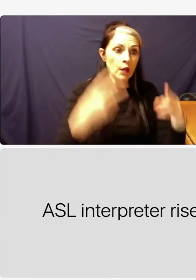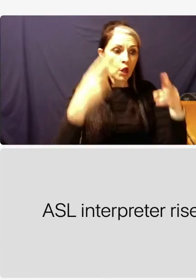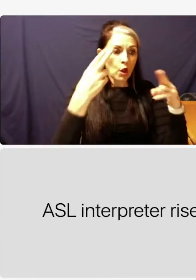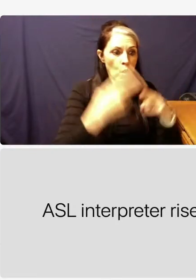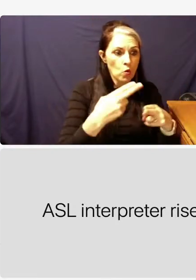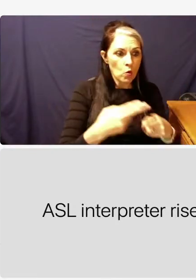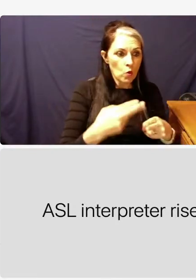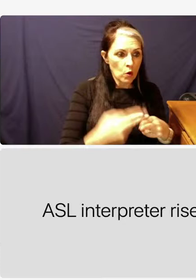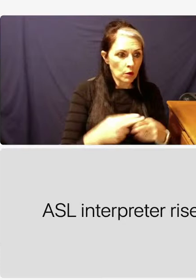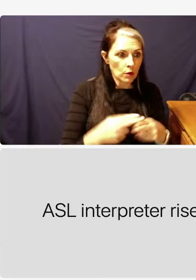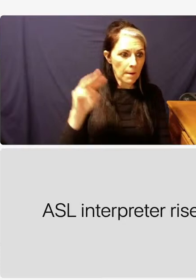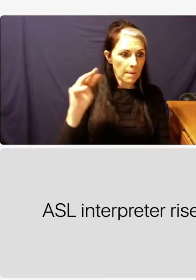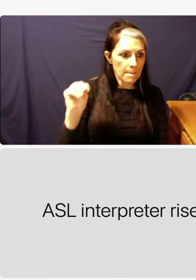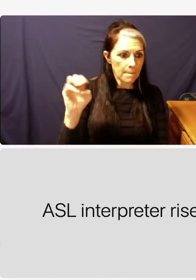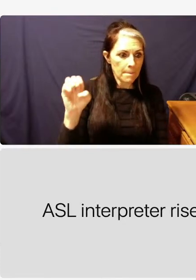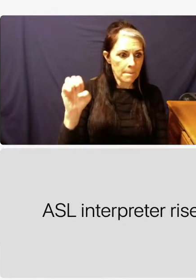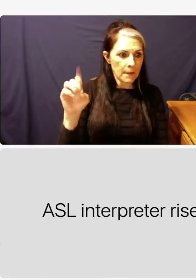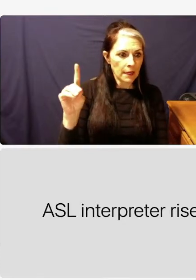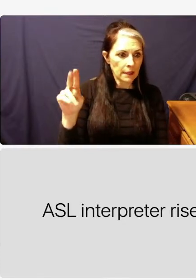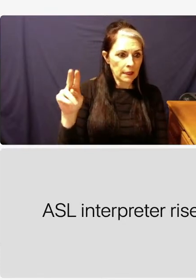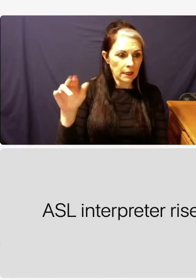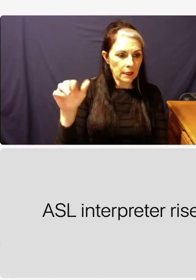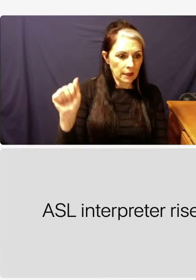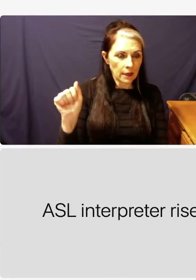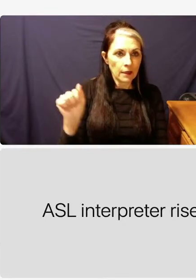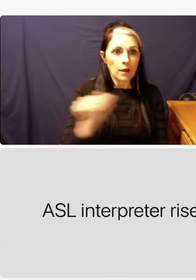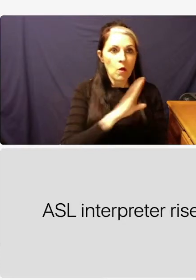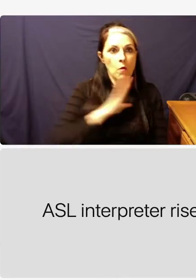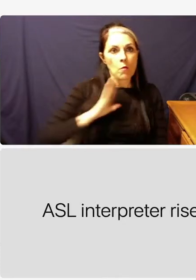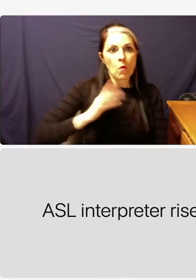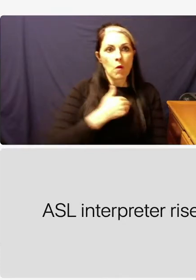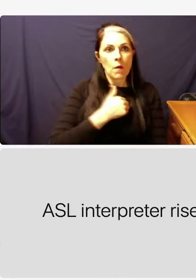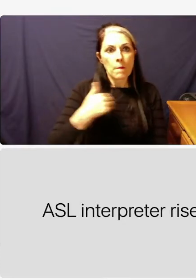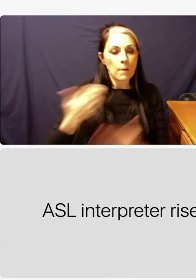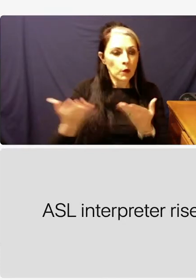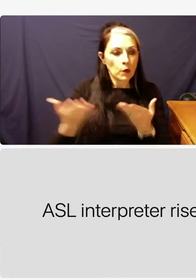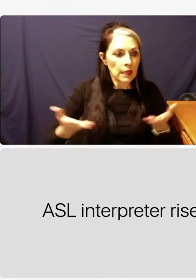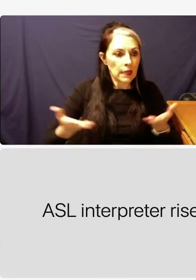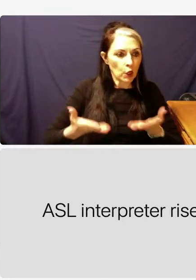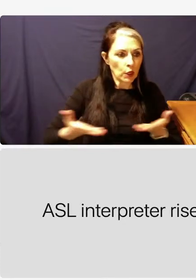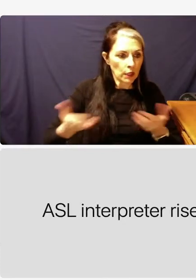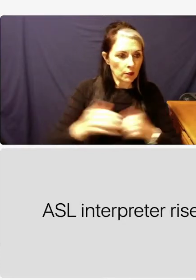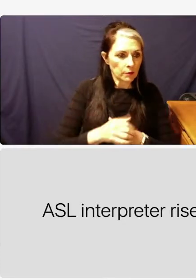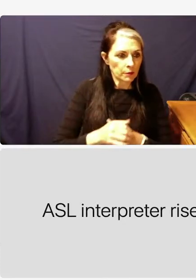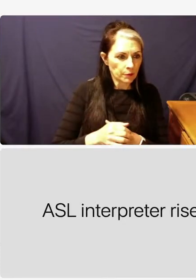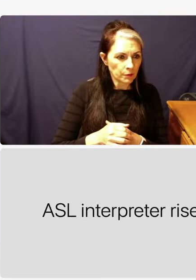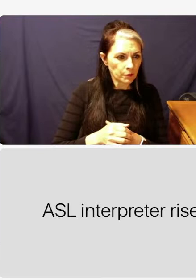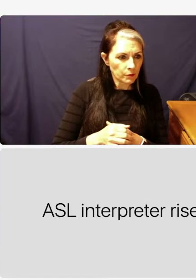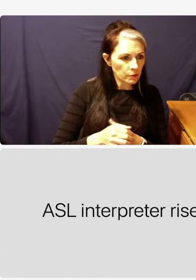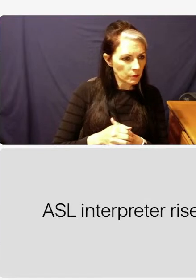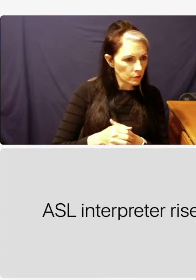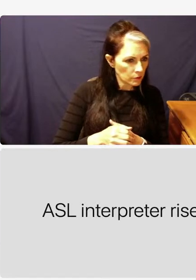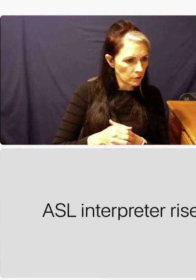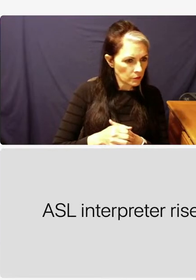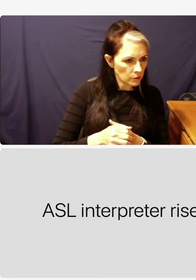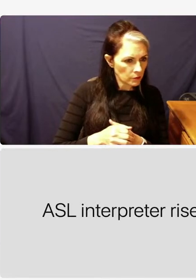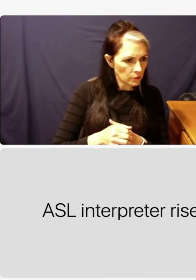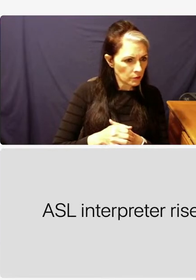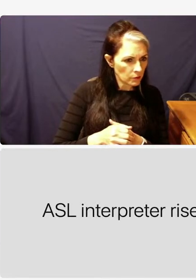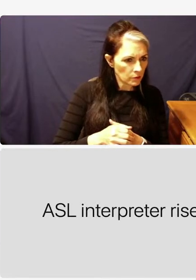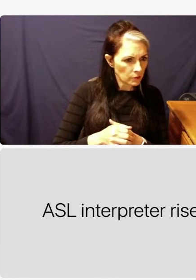present miss dorino mr nojeda mrs haro